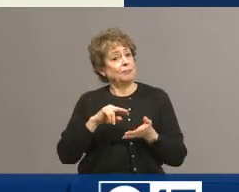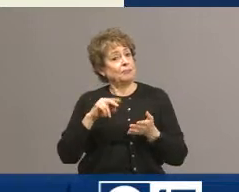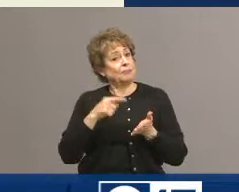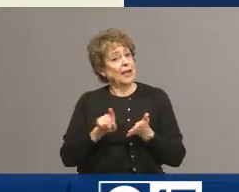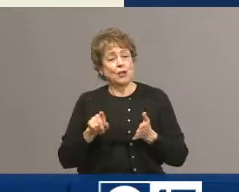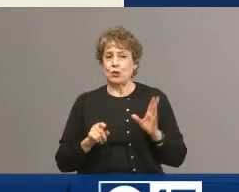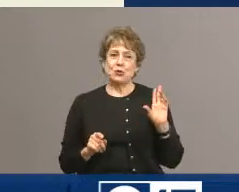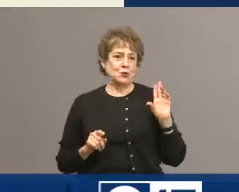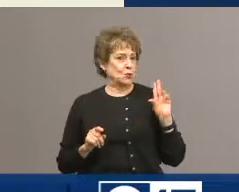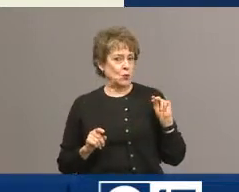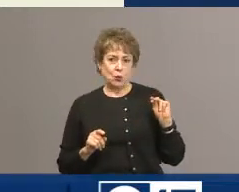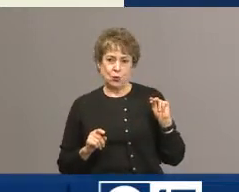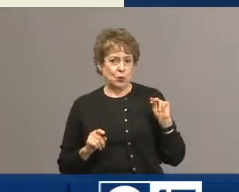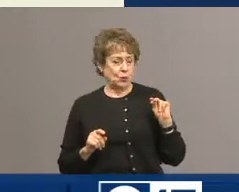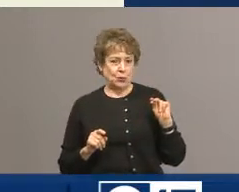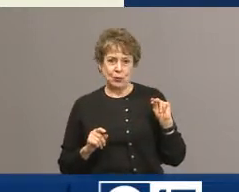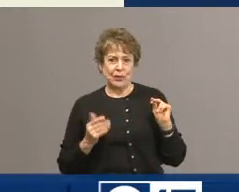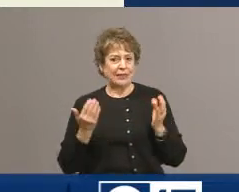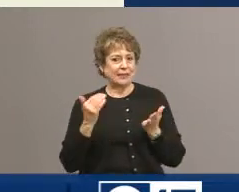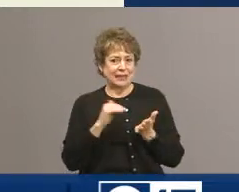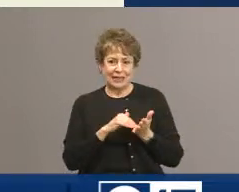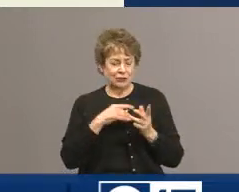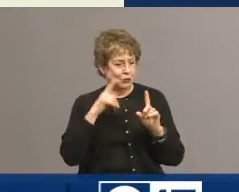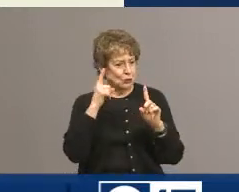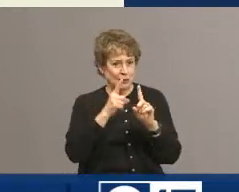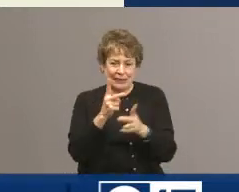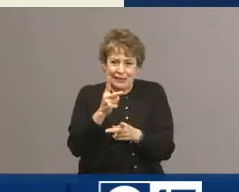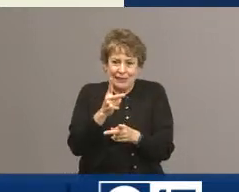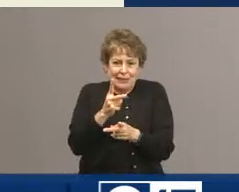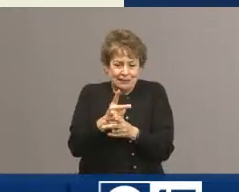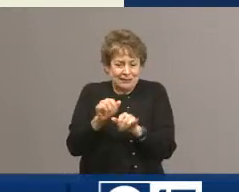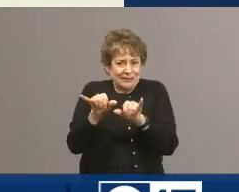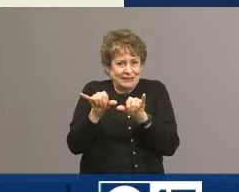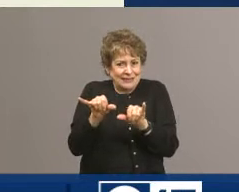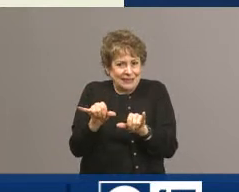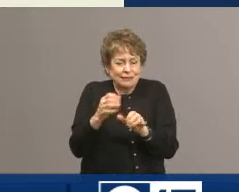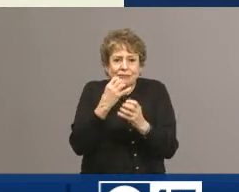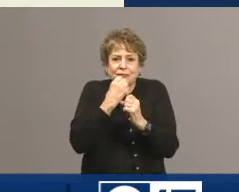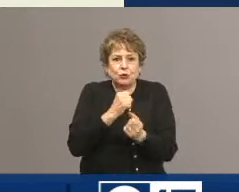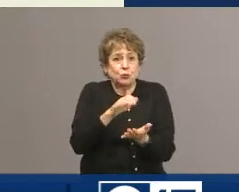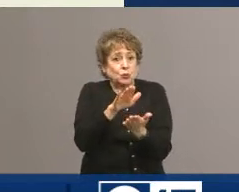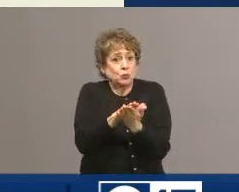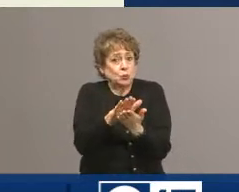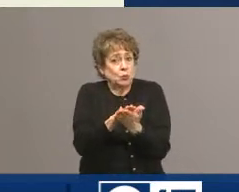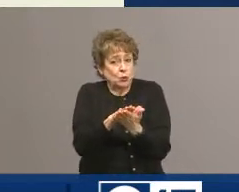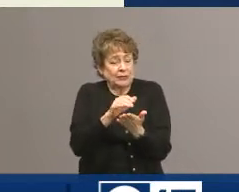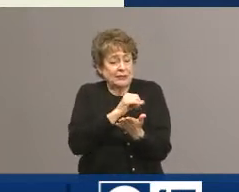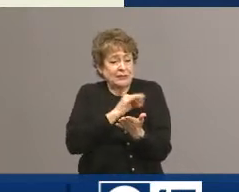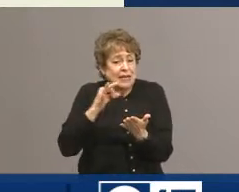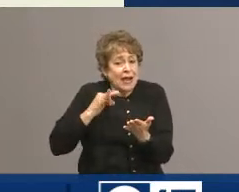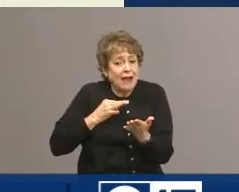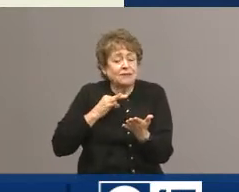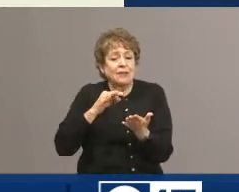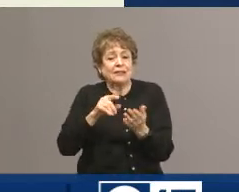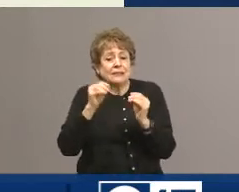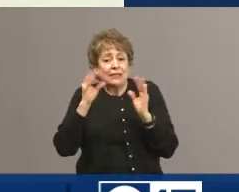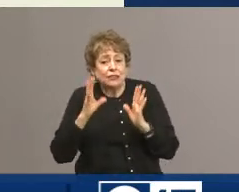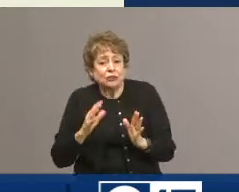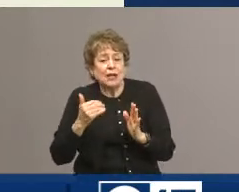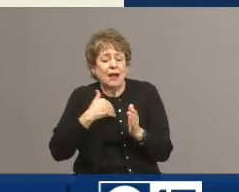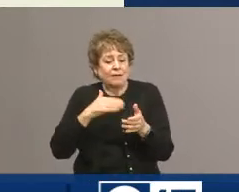to fully fund our schools, to provide all the resources and